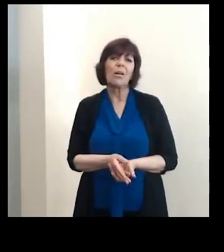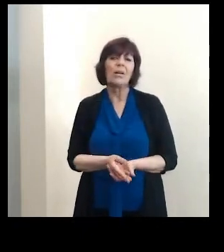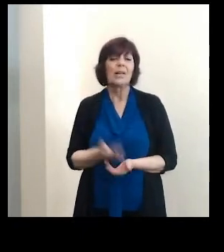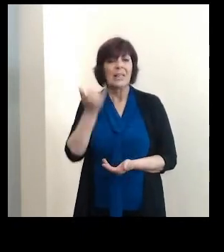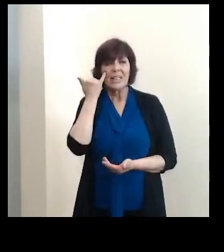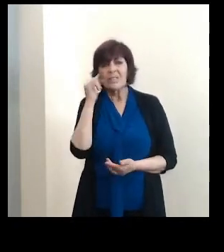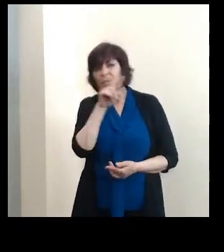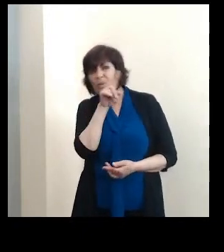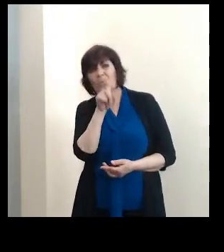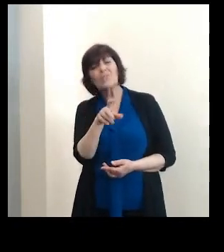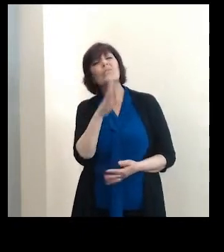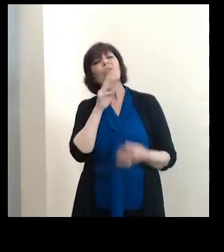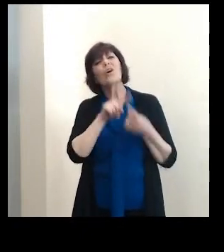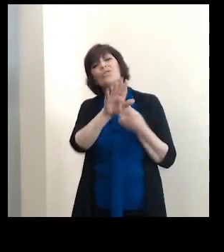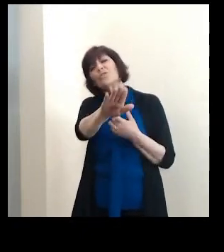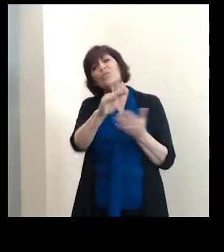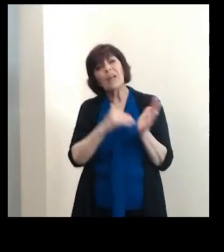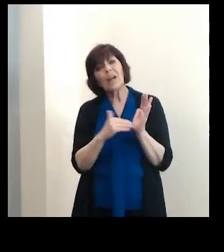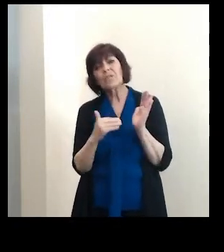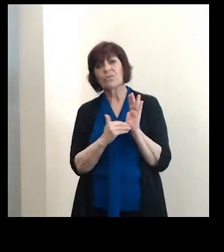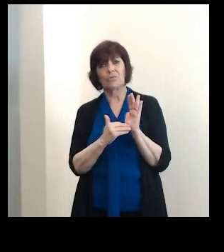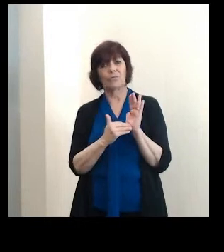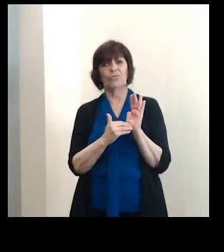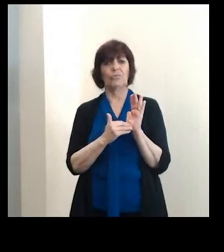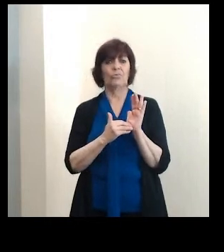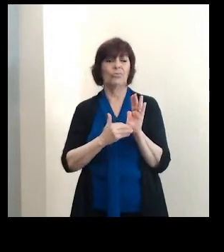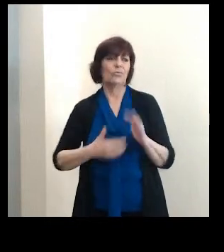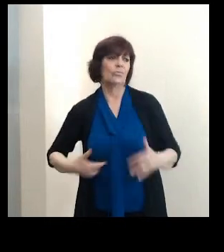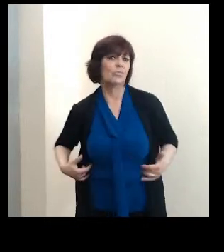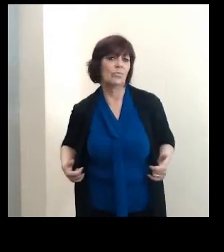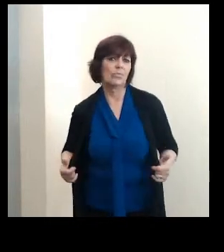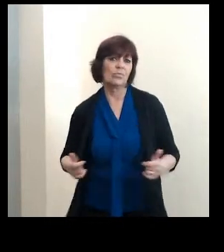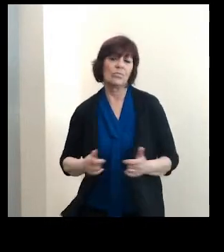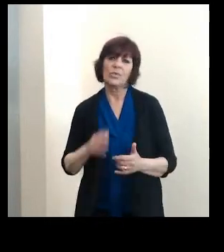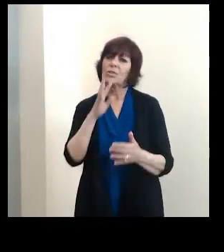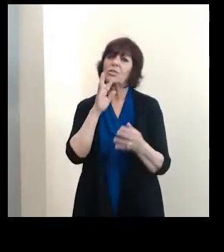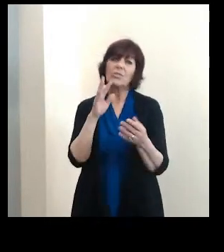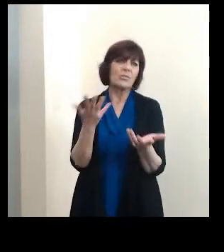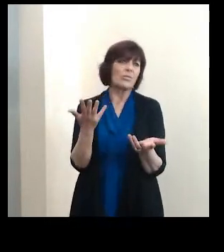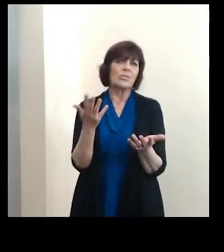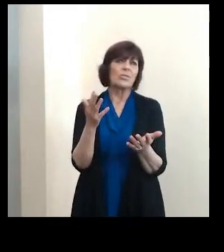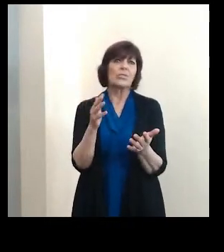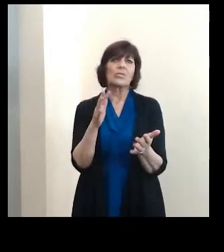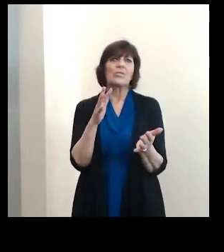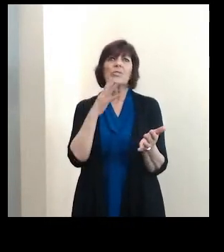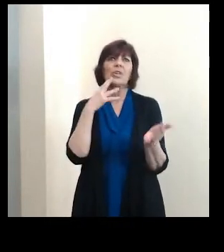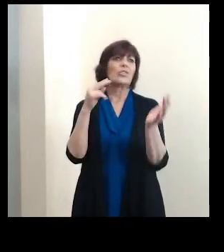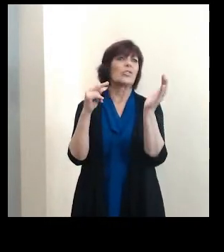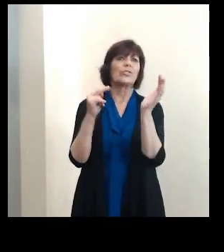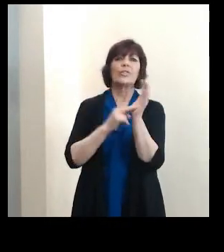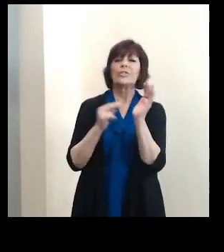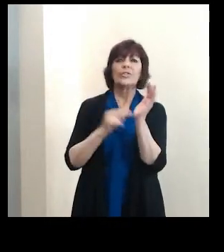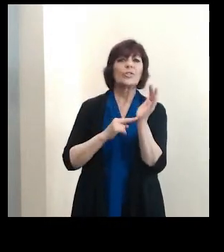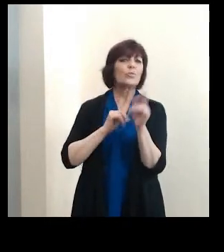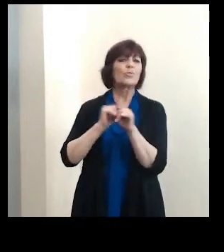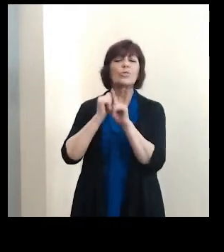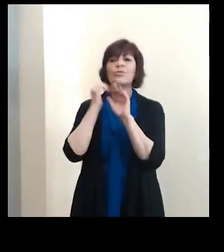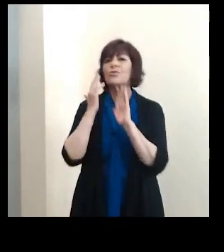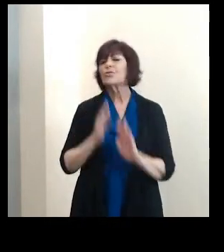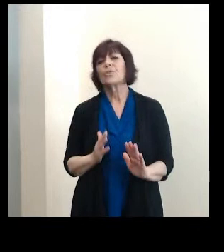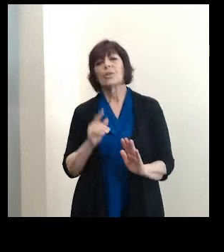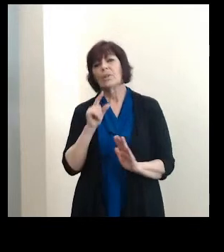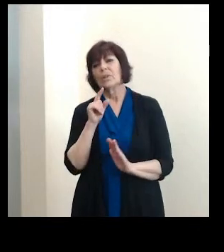have questions, you should talk to your healthcare practitioner. You should talk to your doctor. You should talk to a nurse practitioner that you